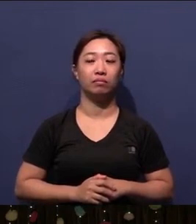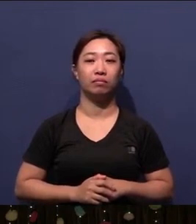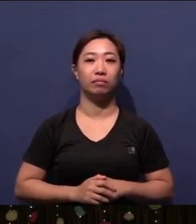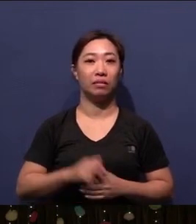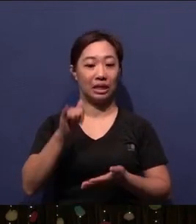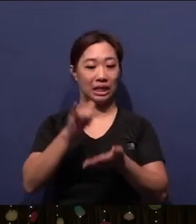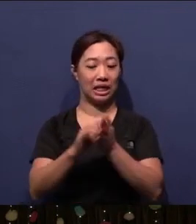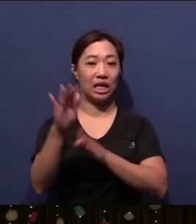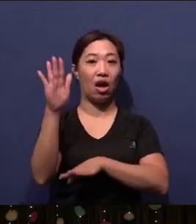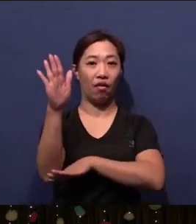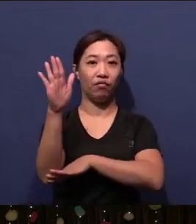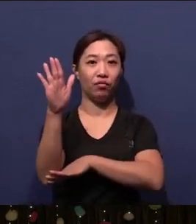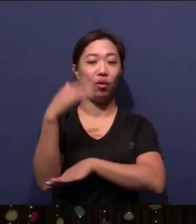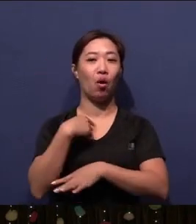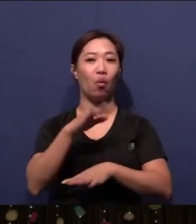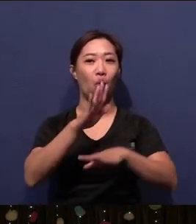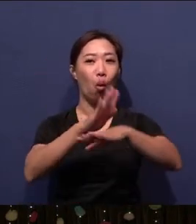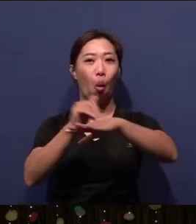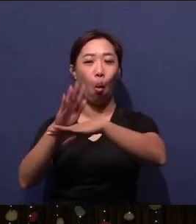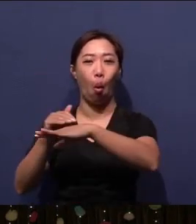This afternoon,